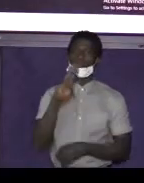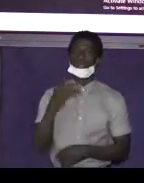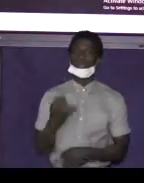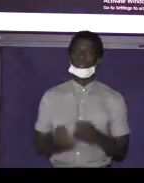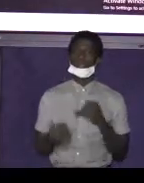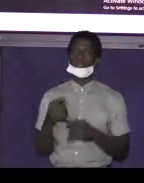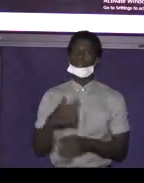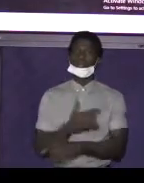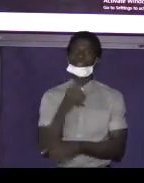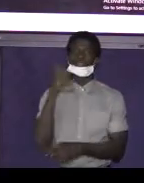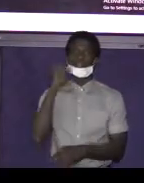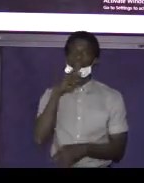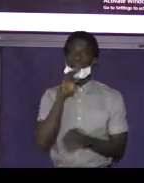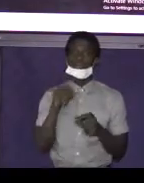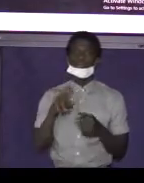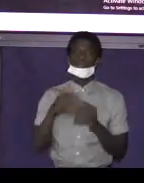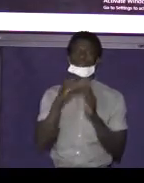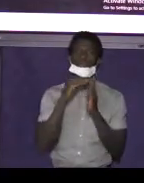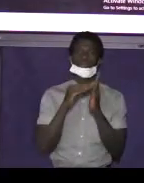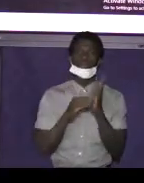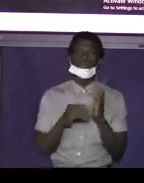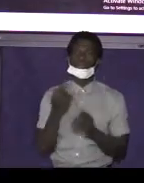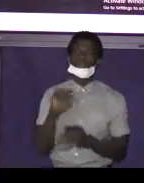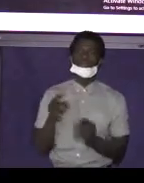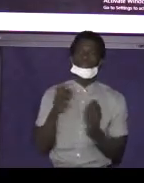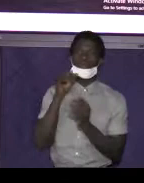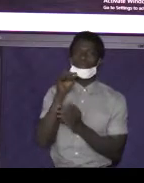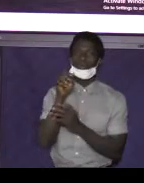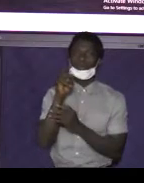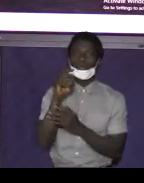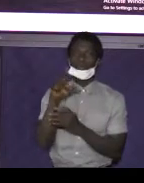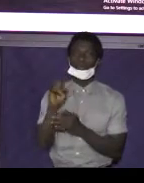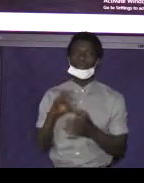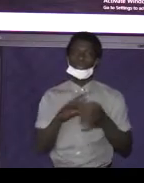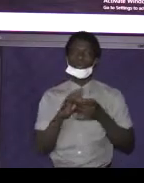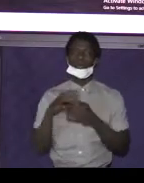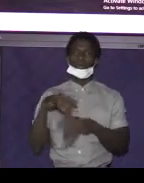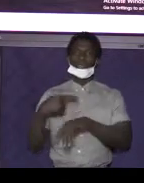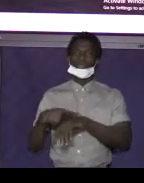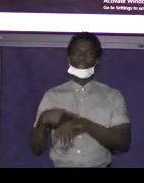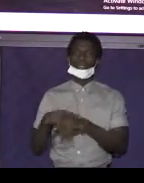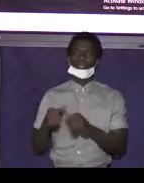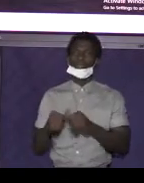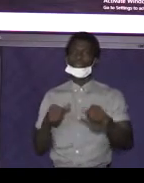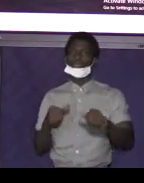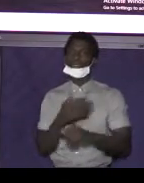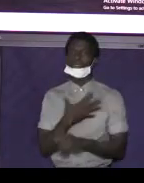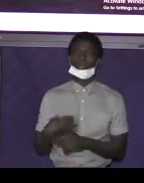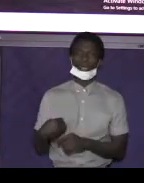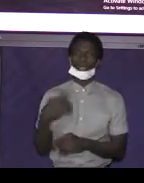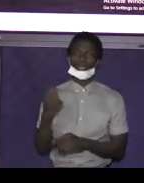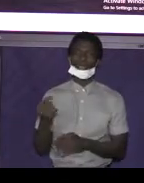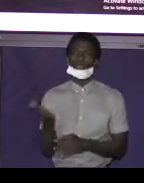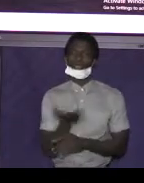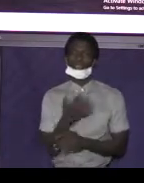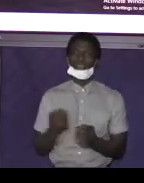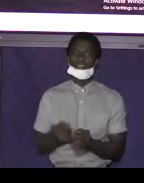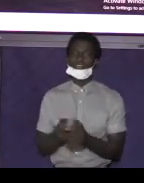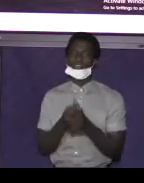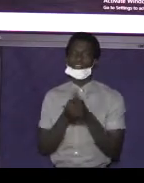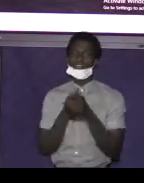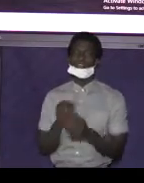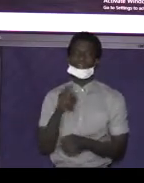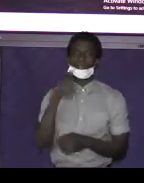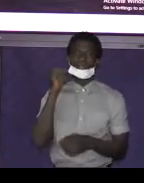the lesson, you should be able to state the formulas connecting the time, the distance, and the average speed.